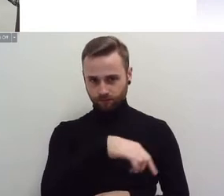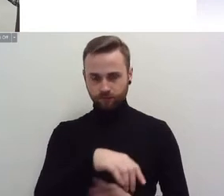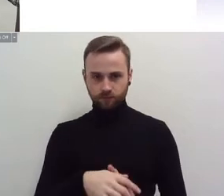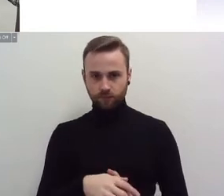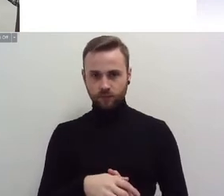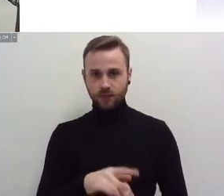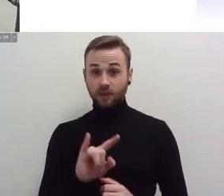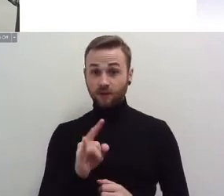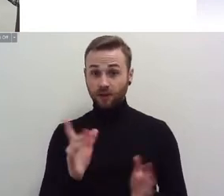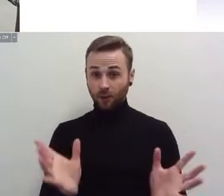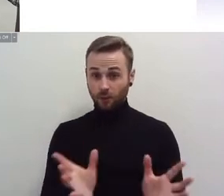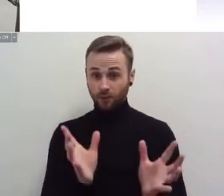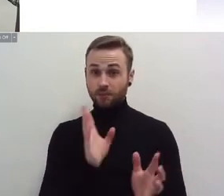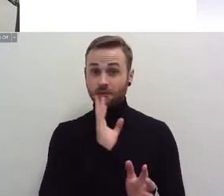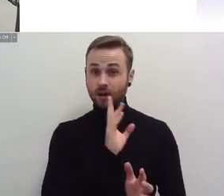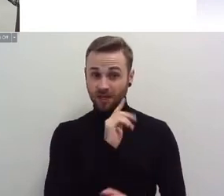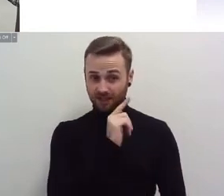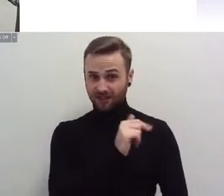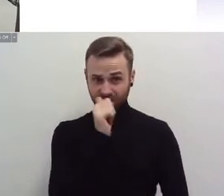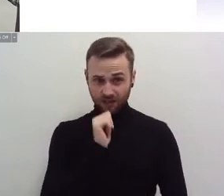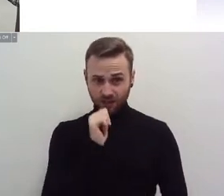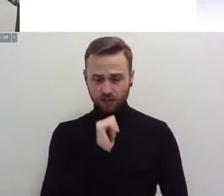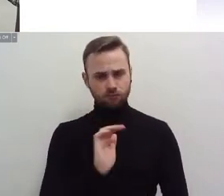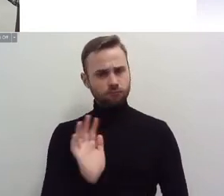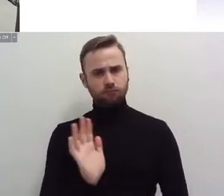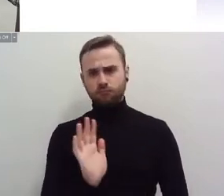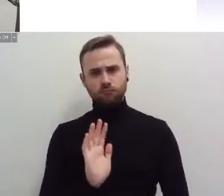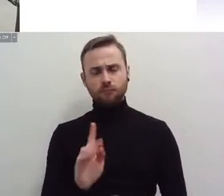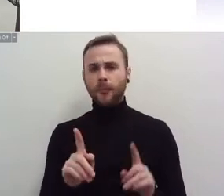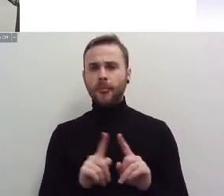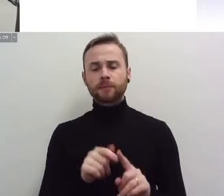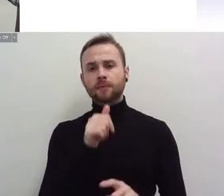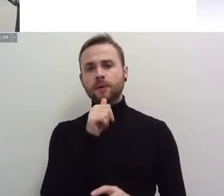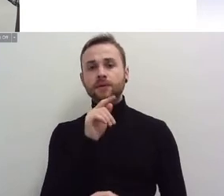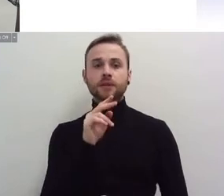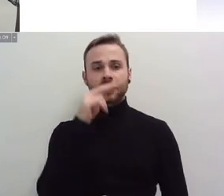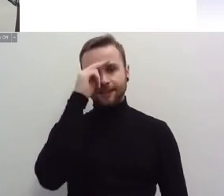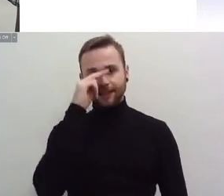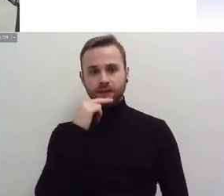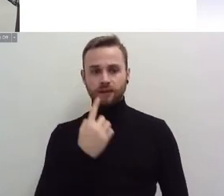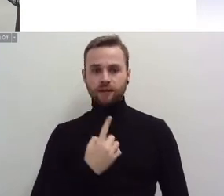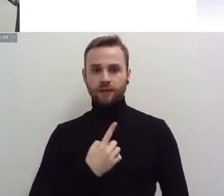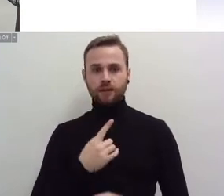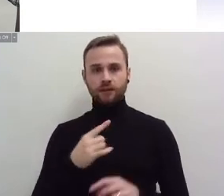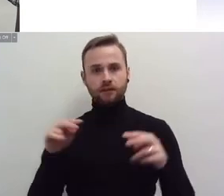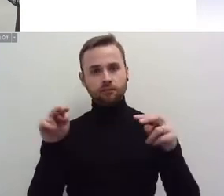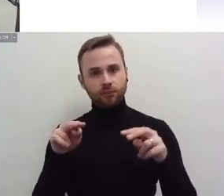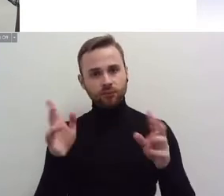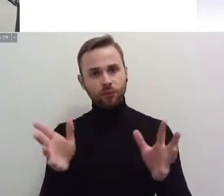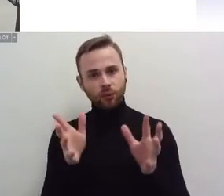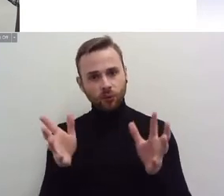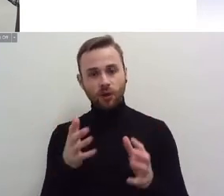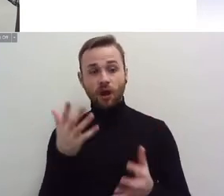father or a different or another parent, and sometimes even when the parents are separated,